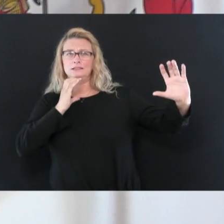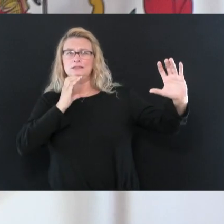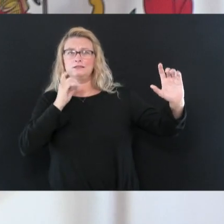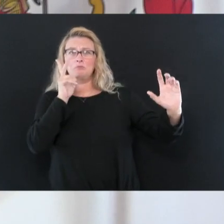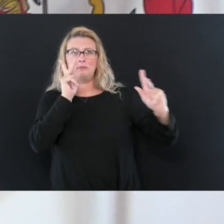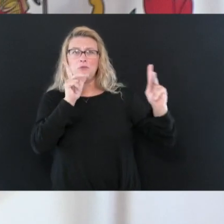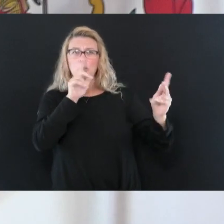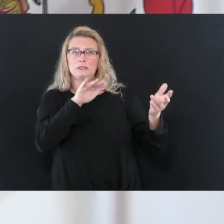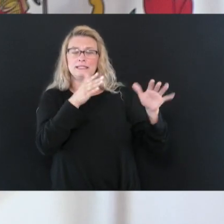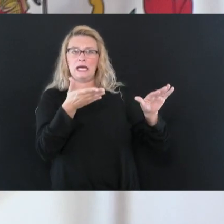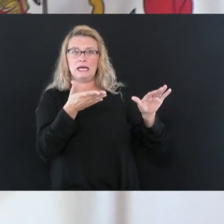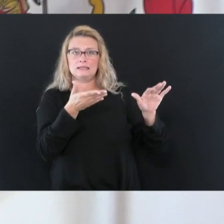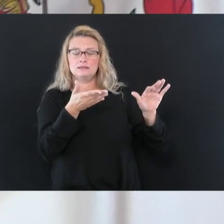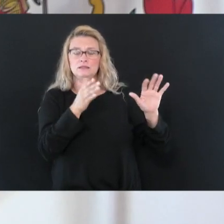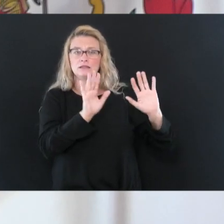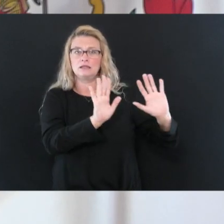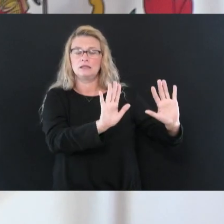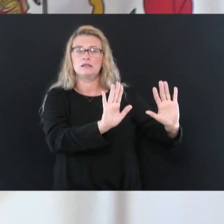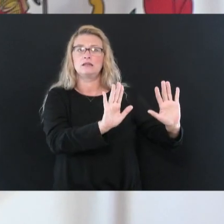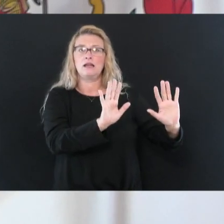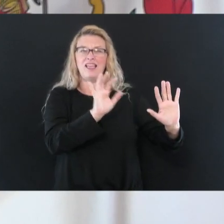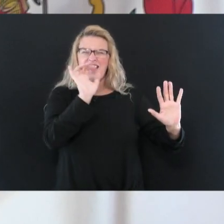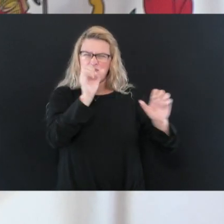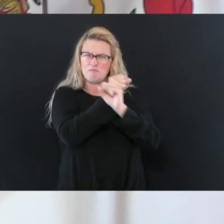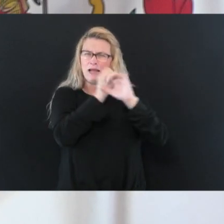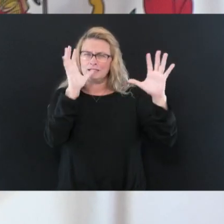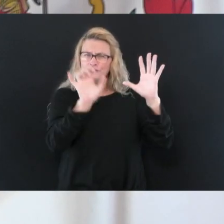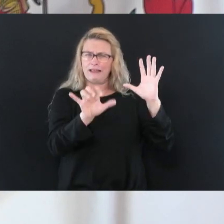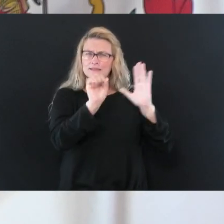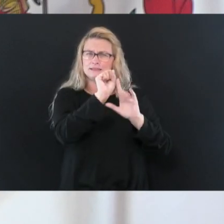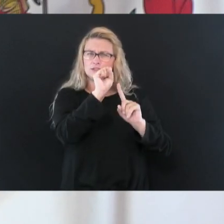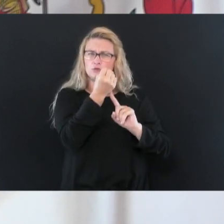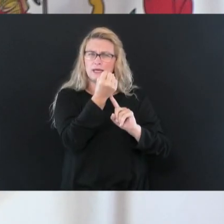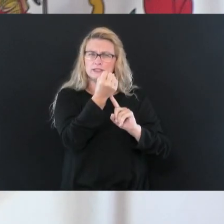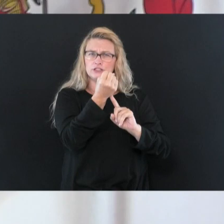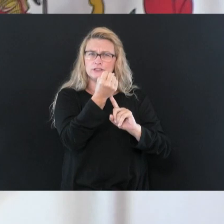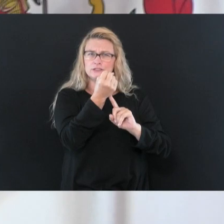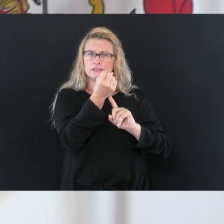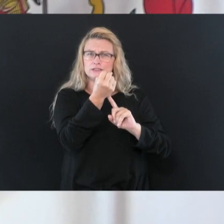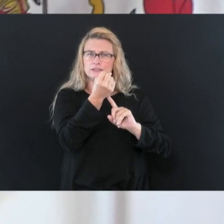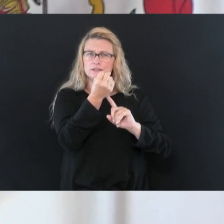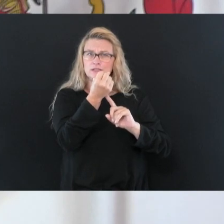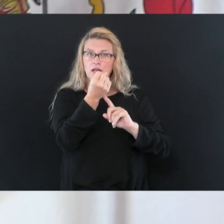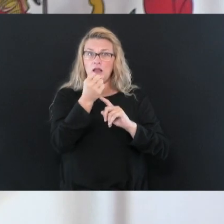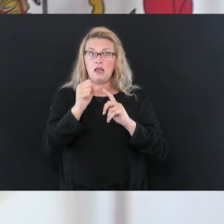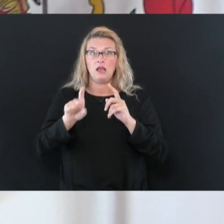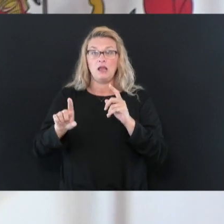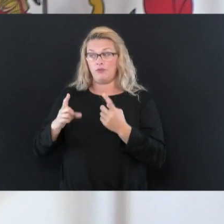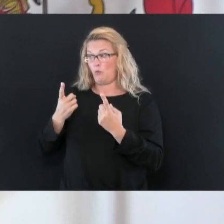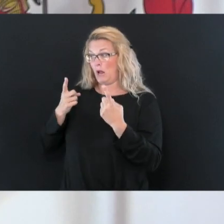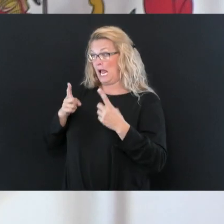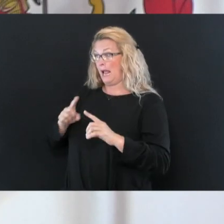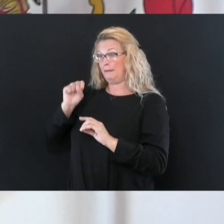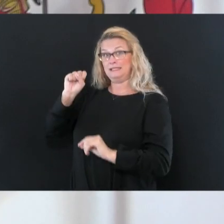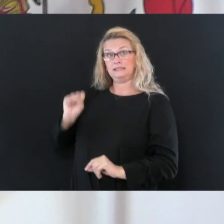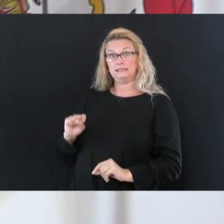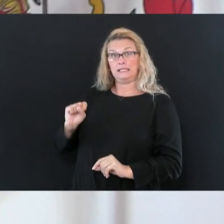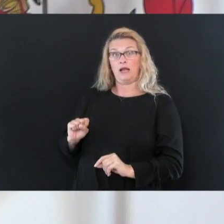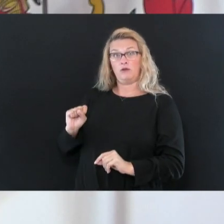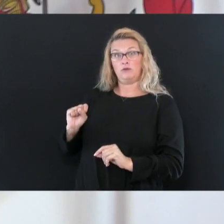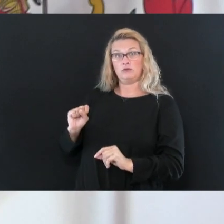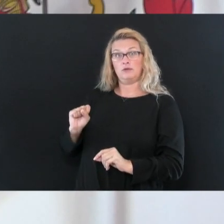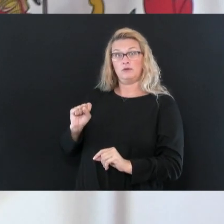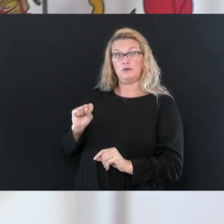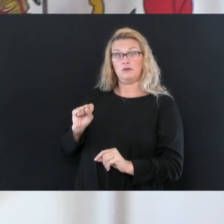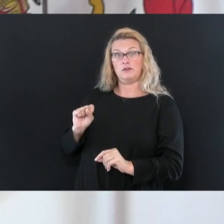This situation swept across the South when we thought we really